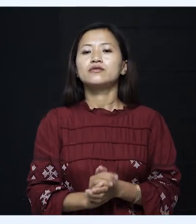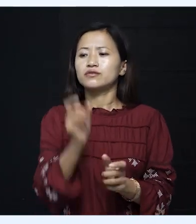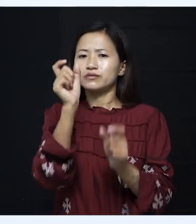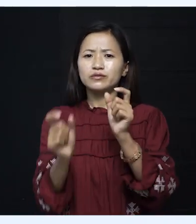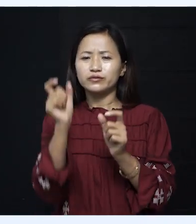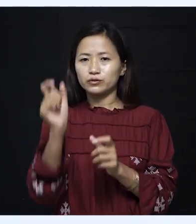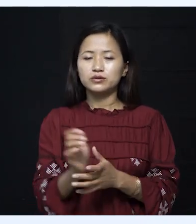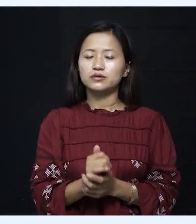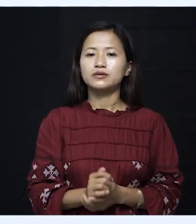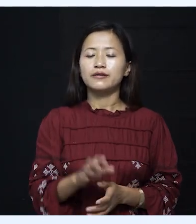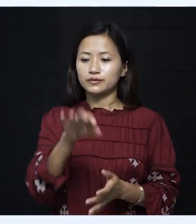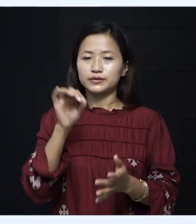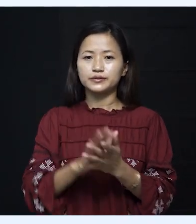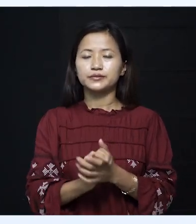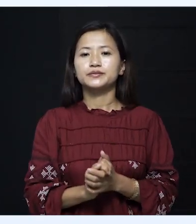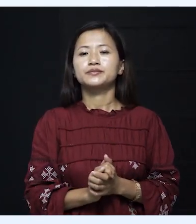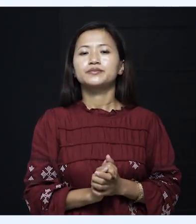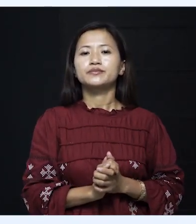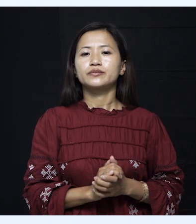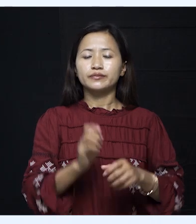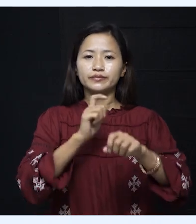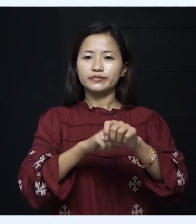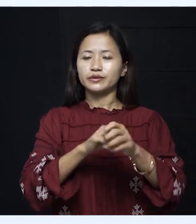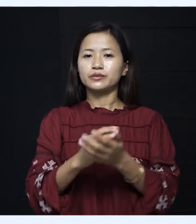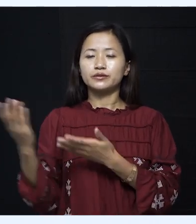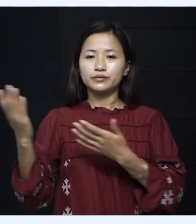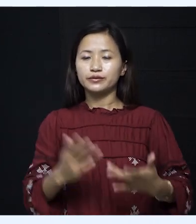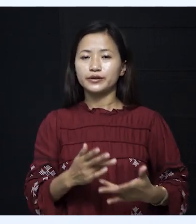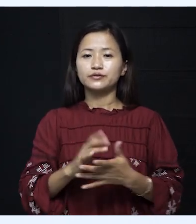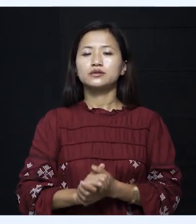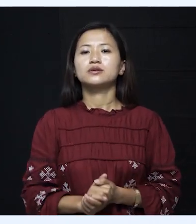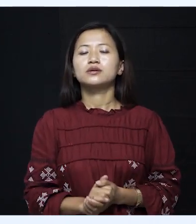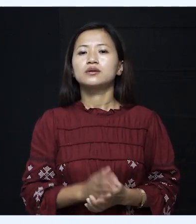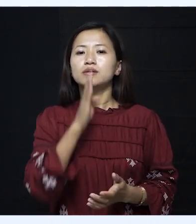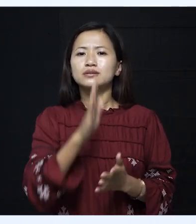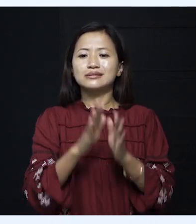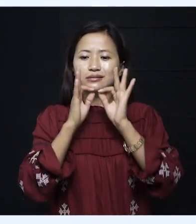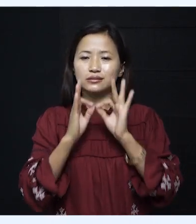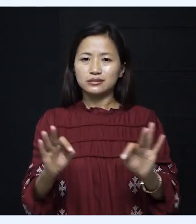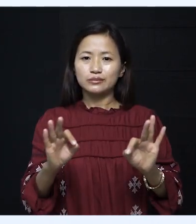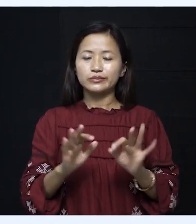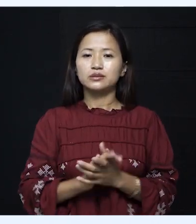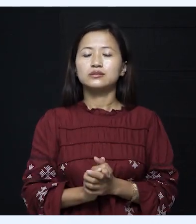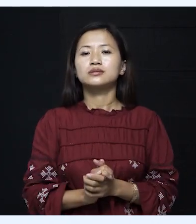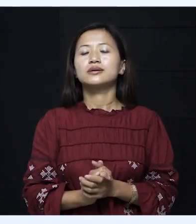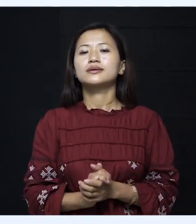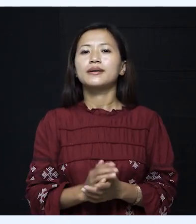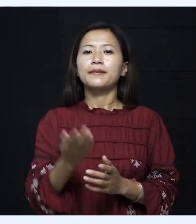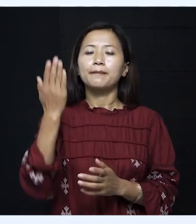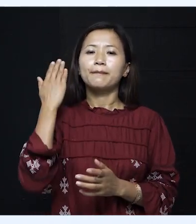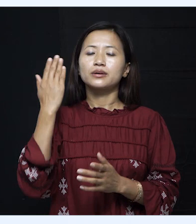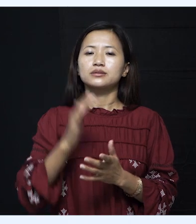taking precedence over this. If I say, by the time I arrived, this would again be a simple past or